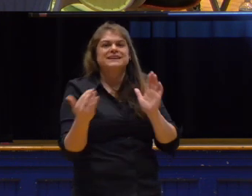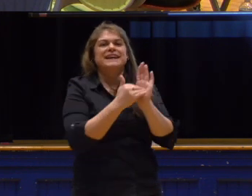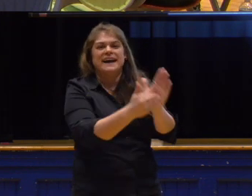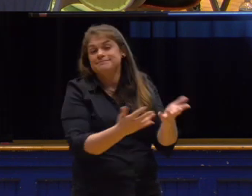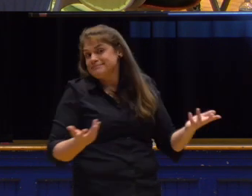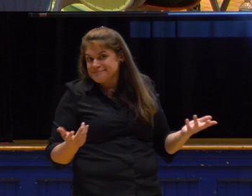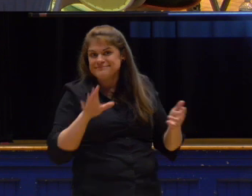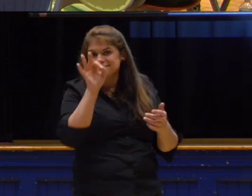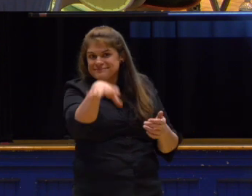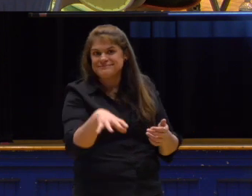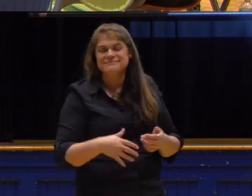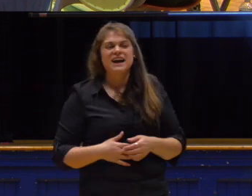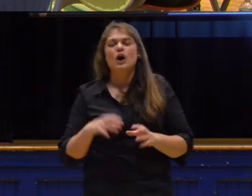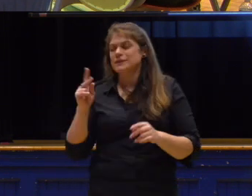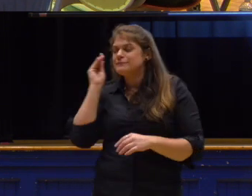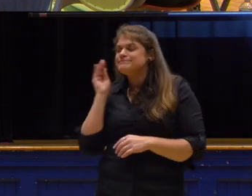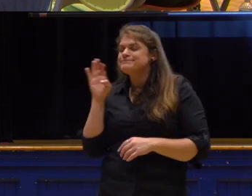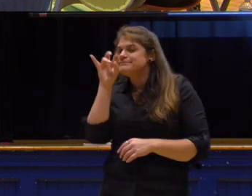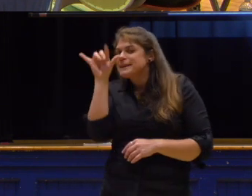I'll pass that to Billy.